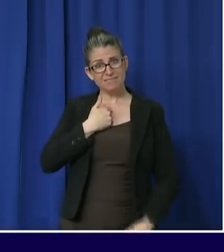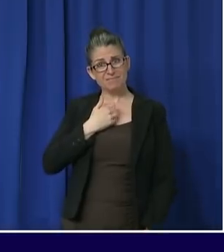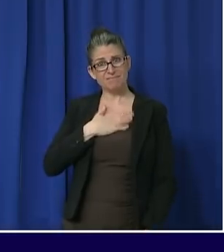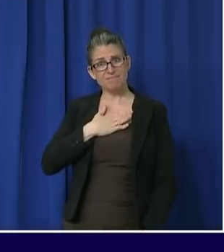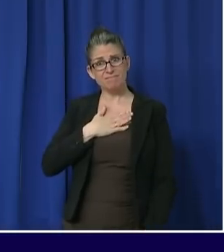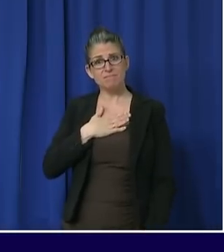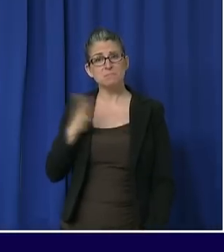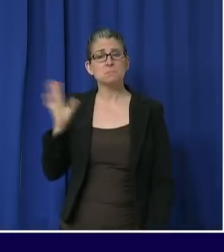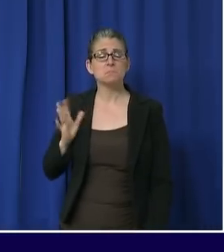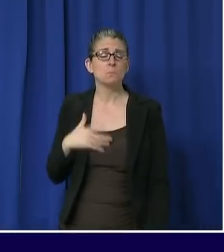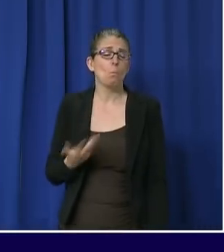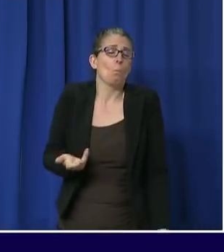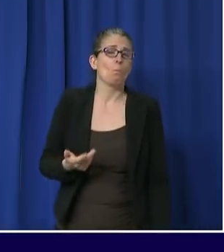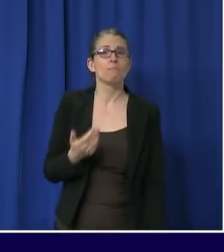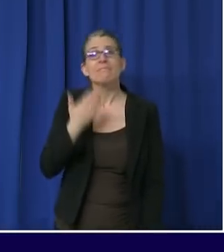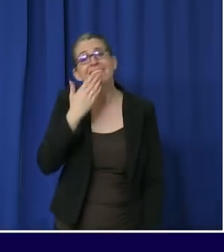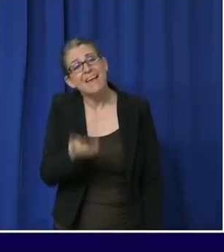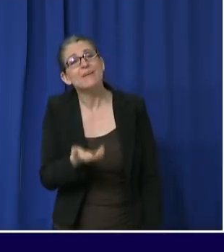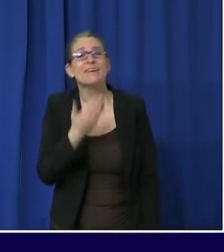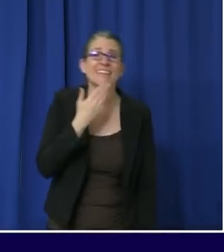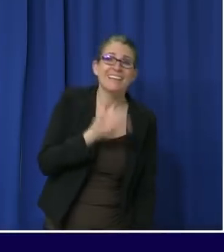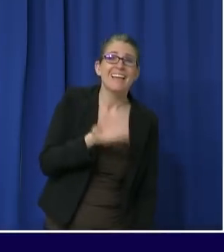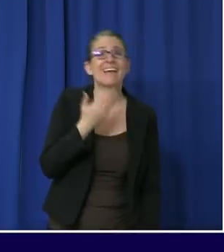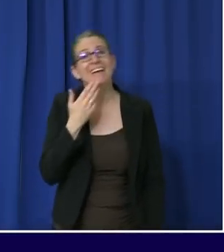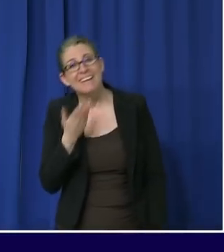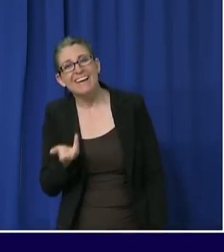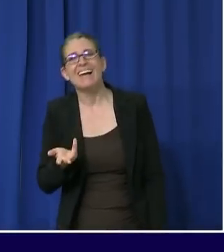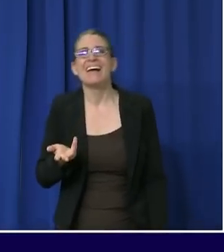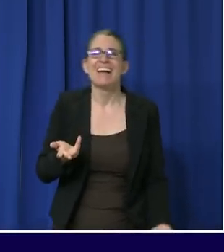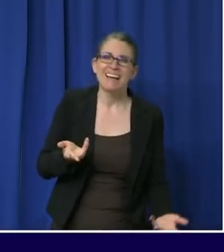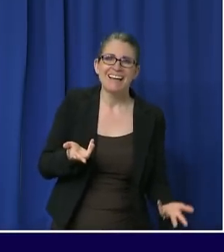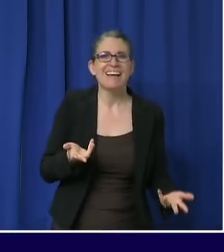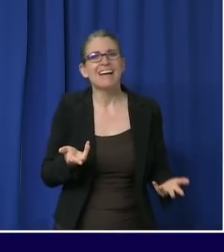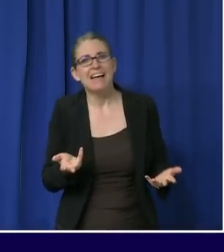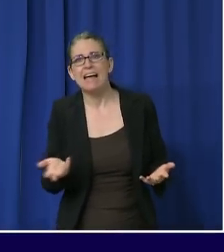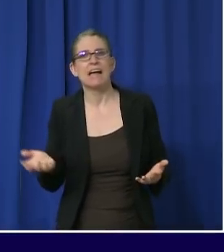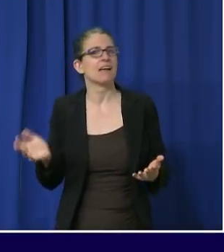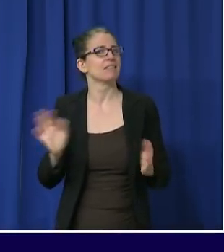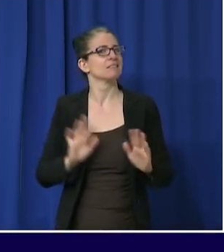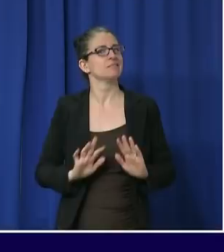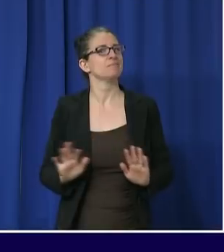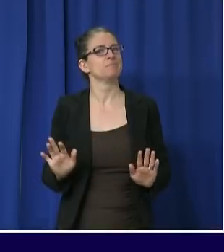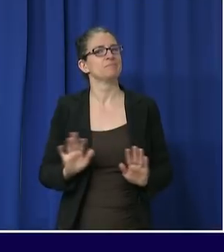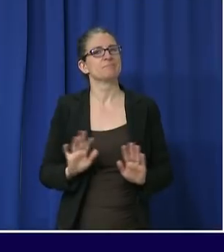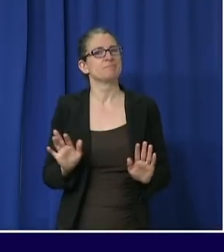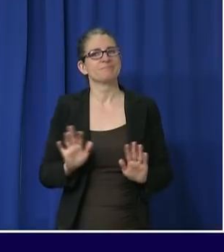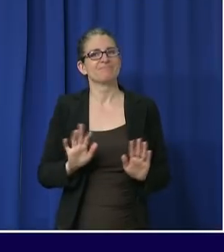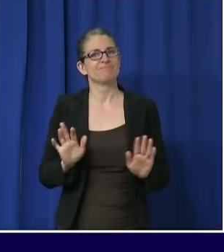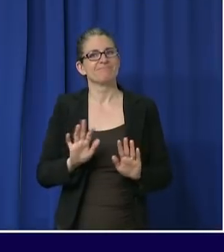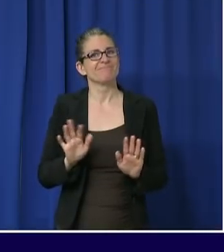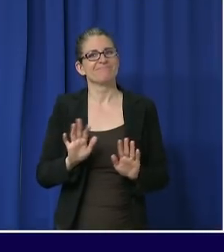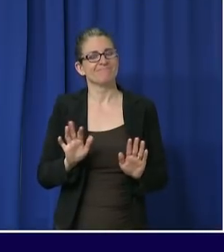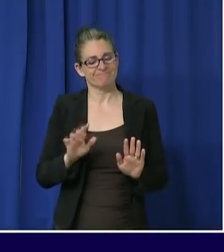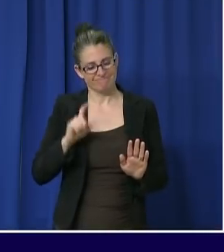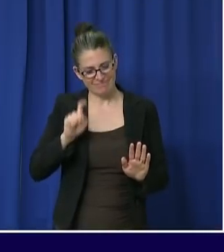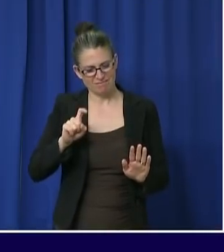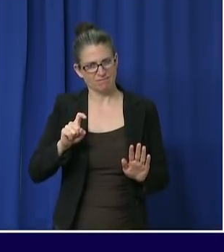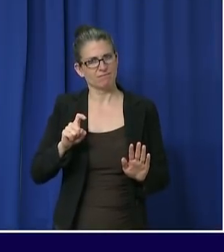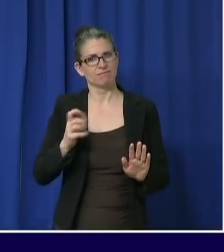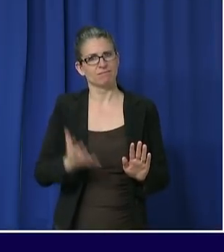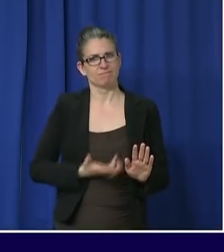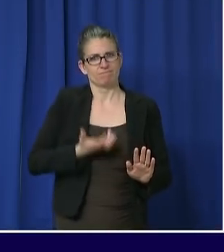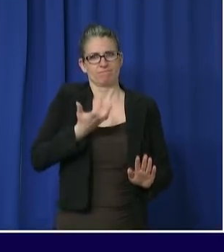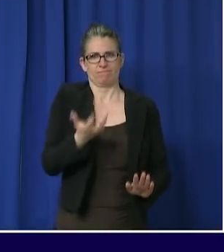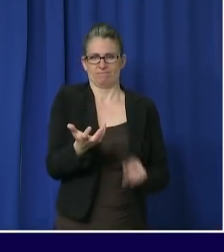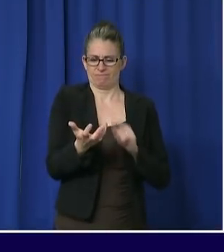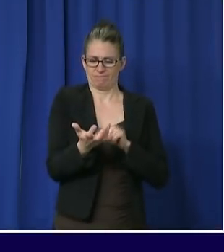job. I think it entails acknowledging the fact that the work they do has